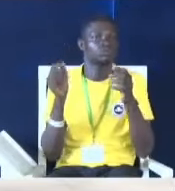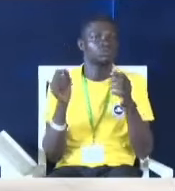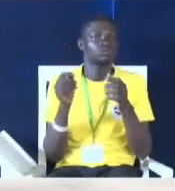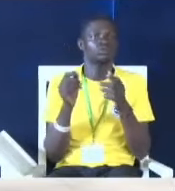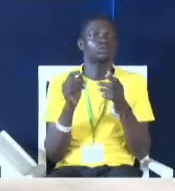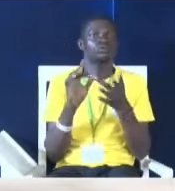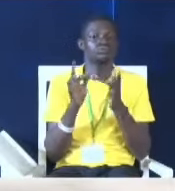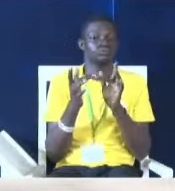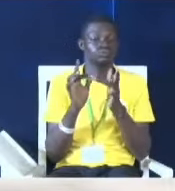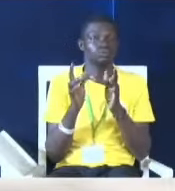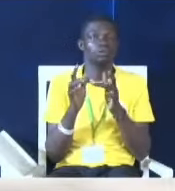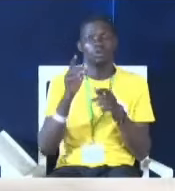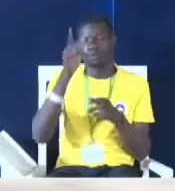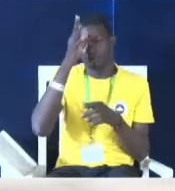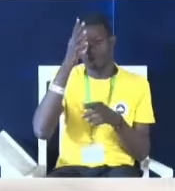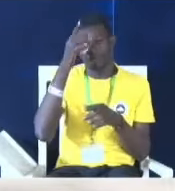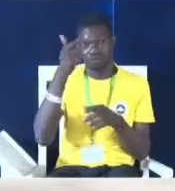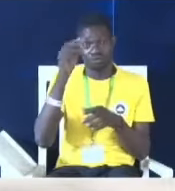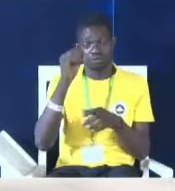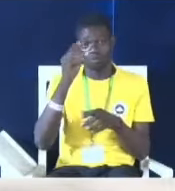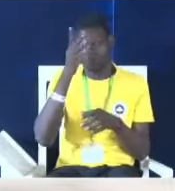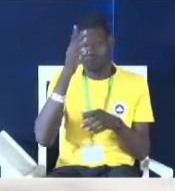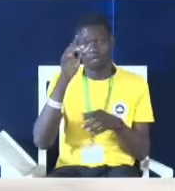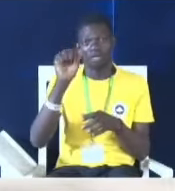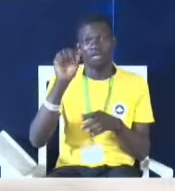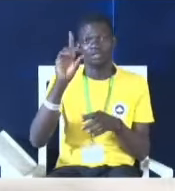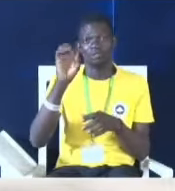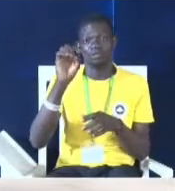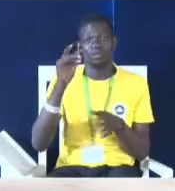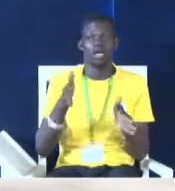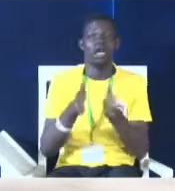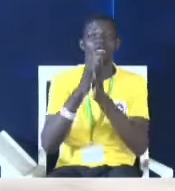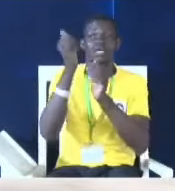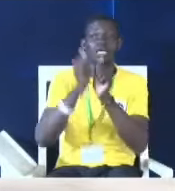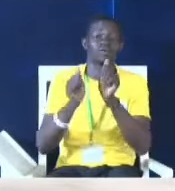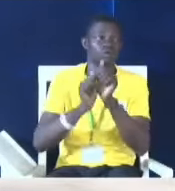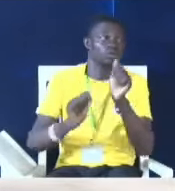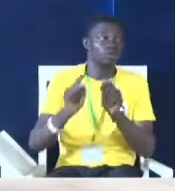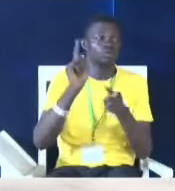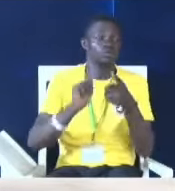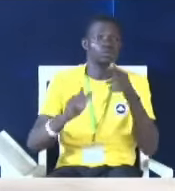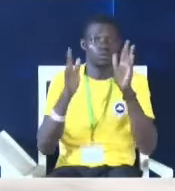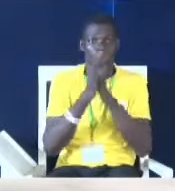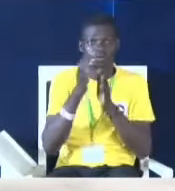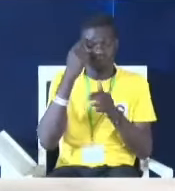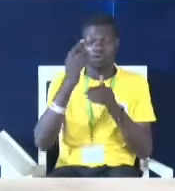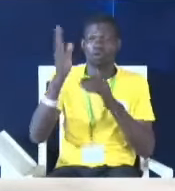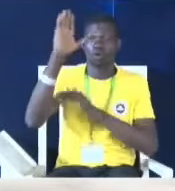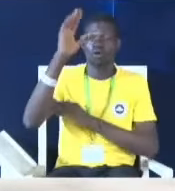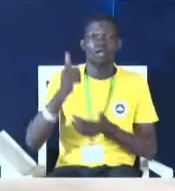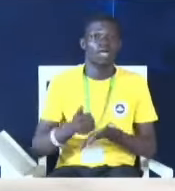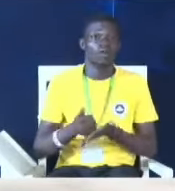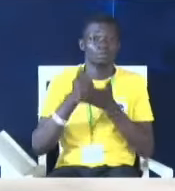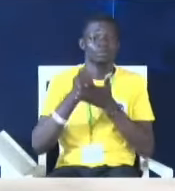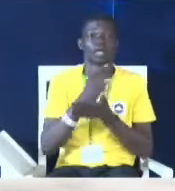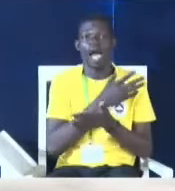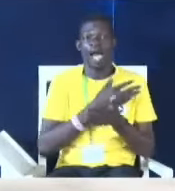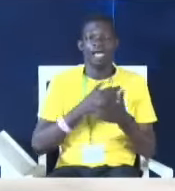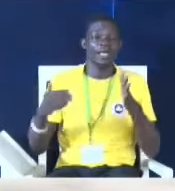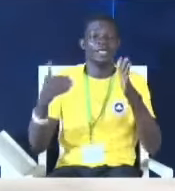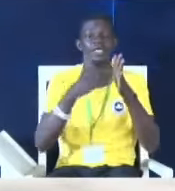our father and the Lord Daddy Gio asked everyone to pray for God's intervention